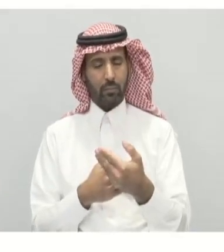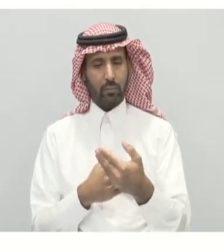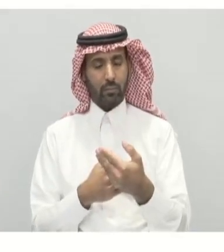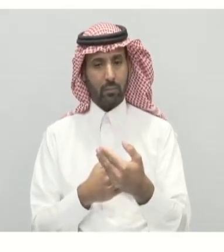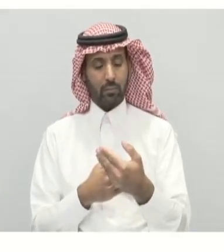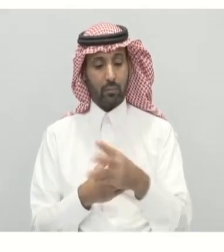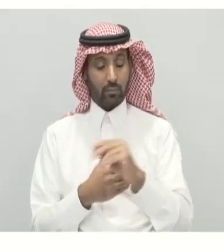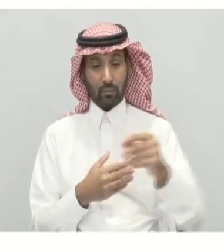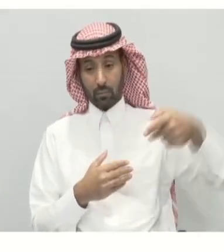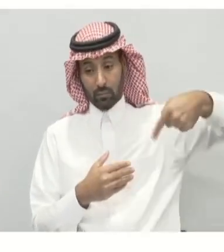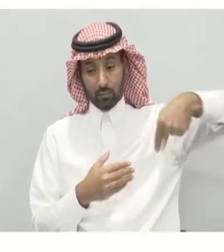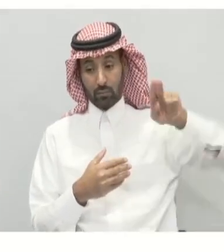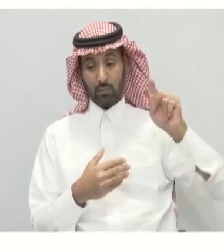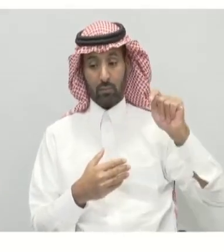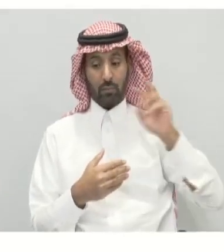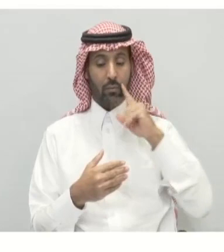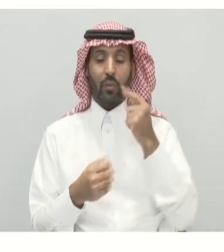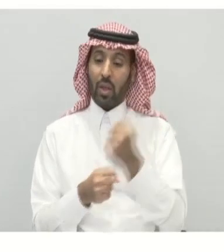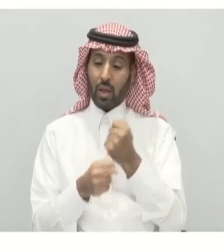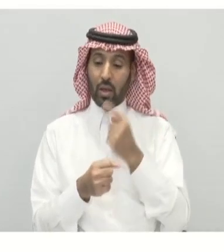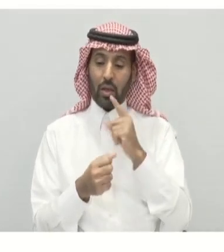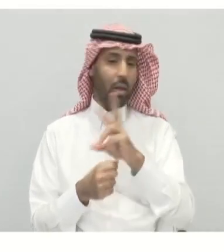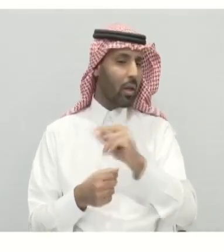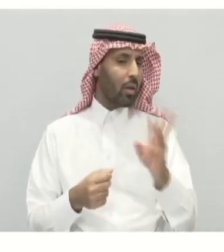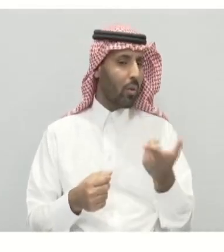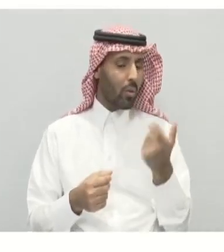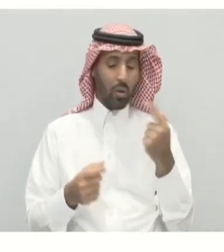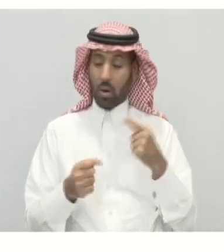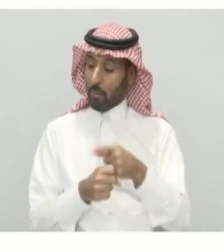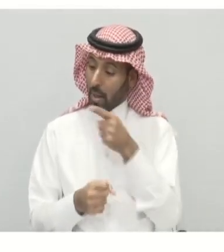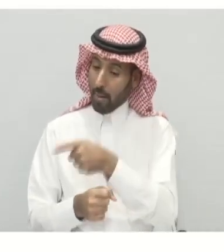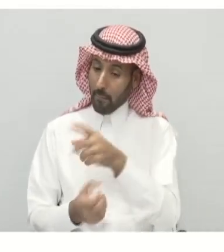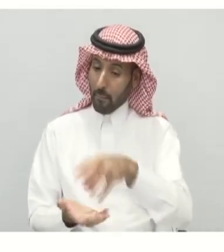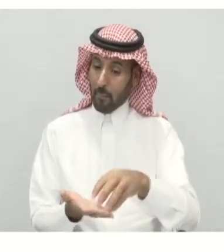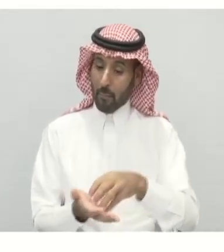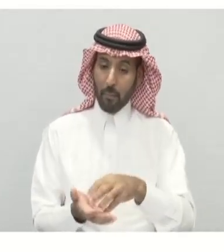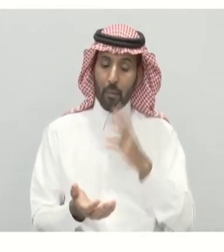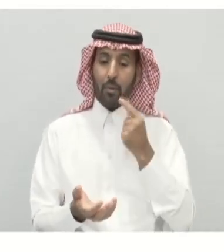say like put off, this is the verb, and the other one is the proposition,